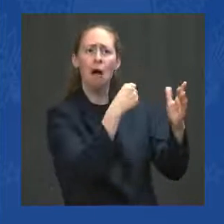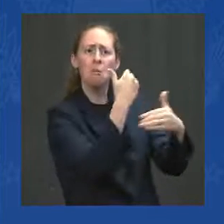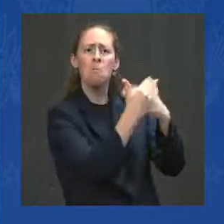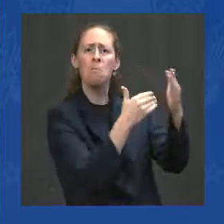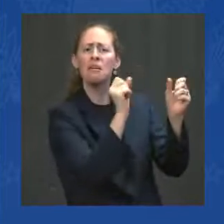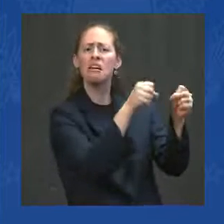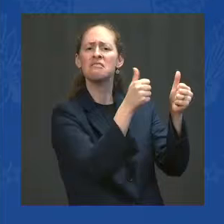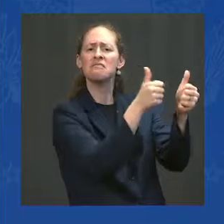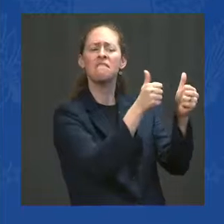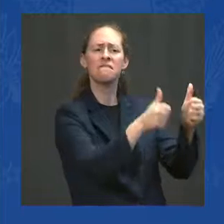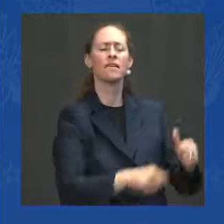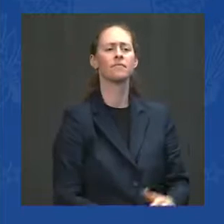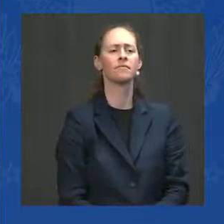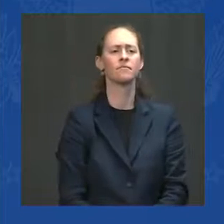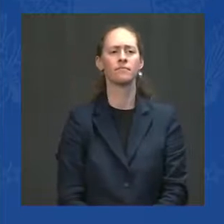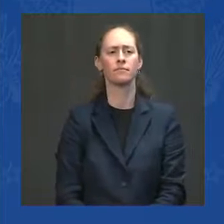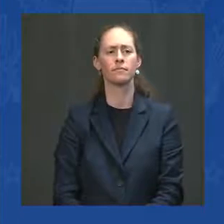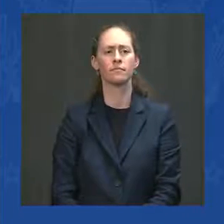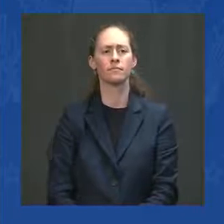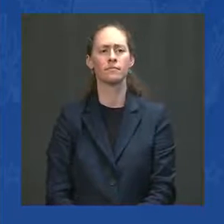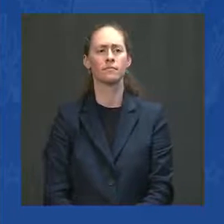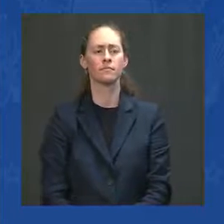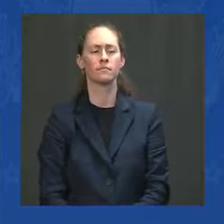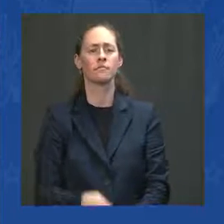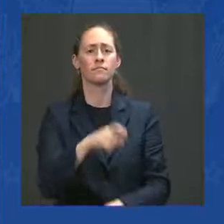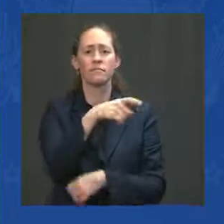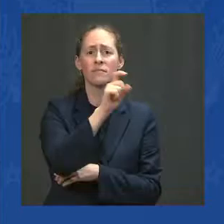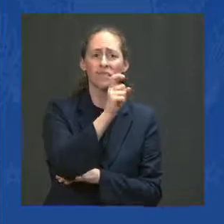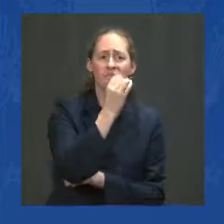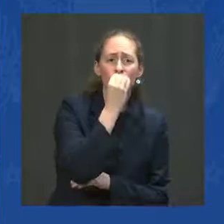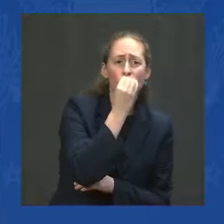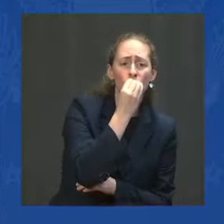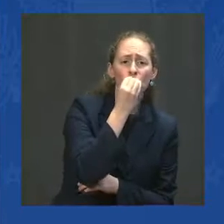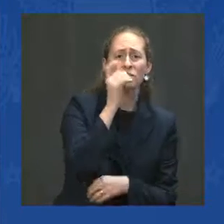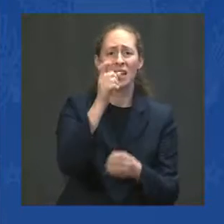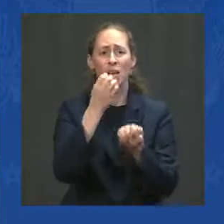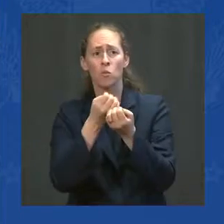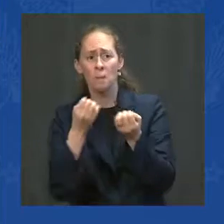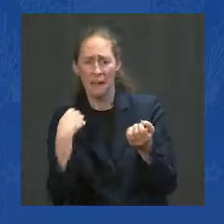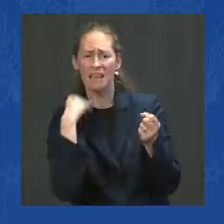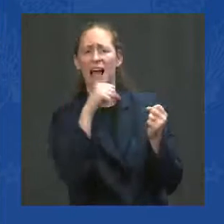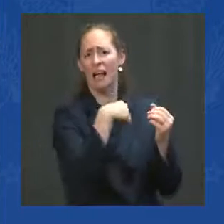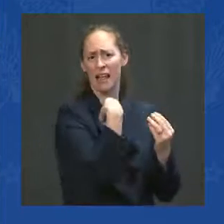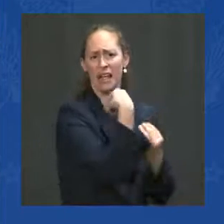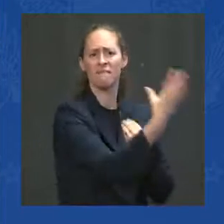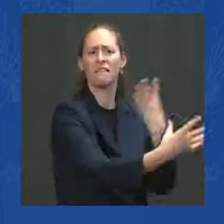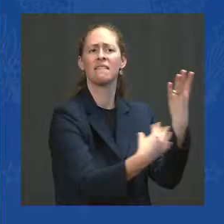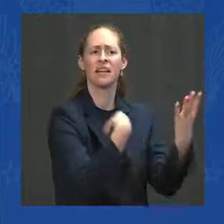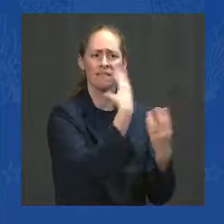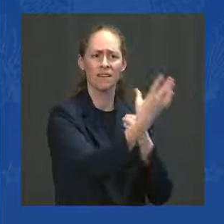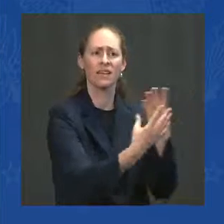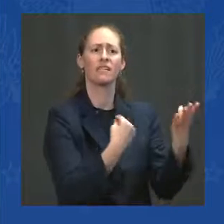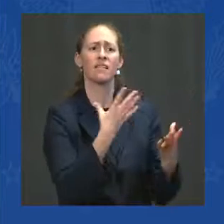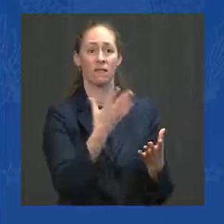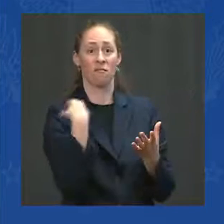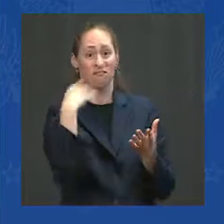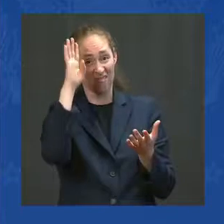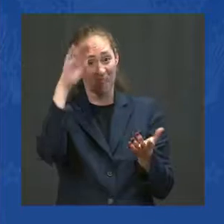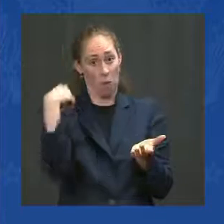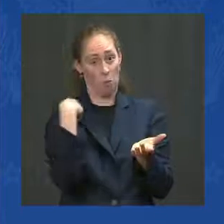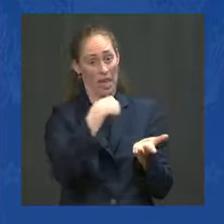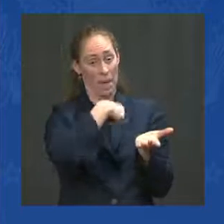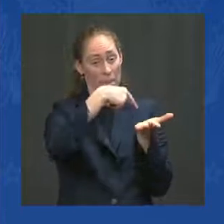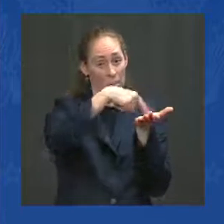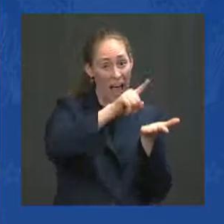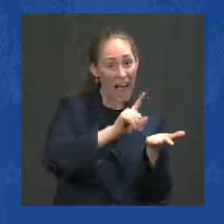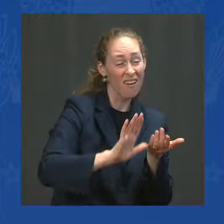resupplying their forces with food and equipment, and paying all their salaries. But